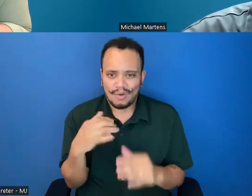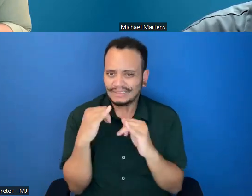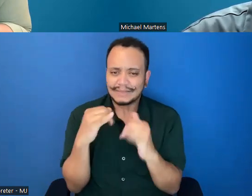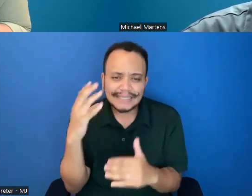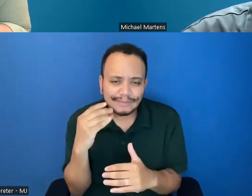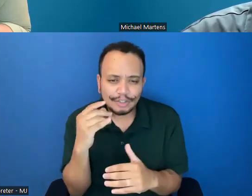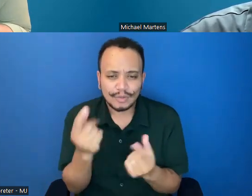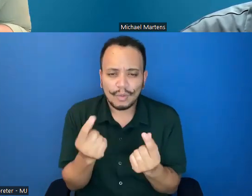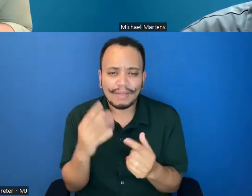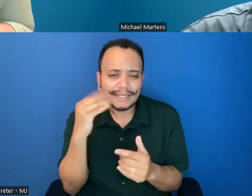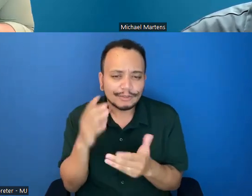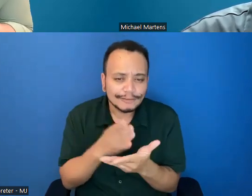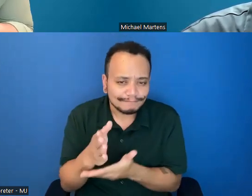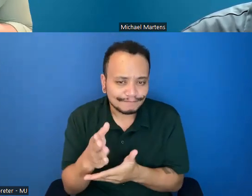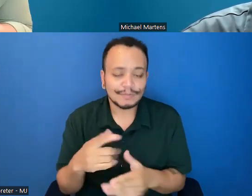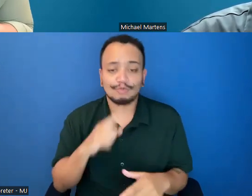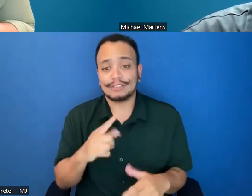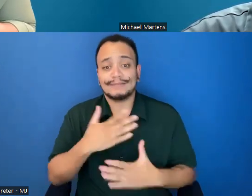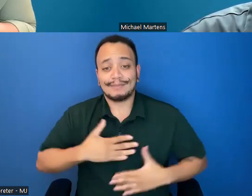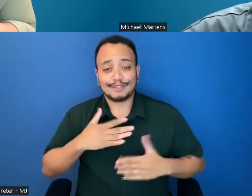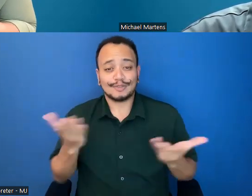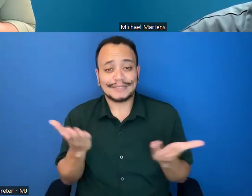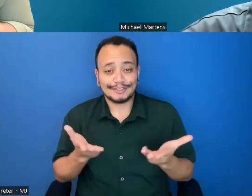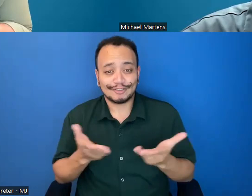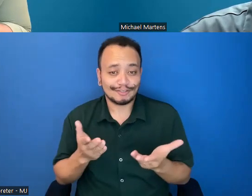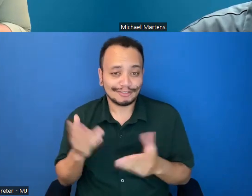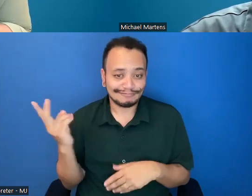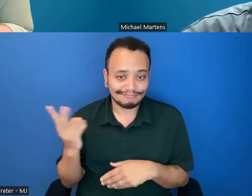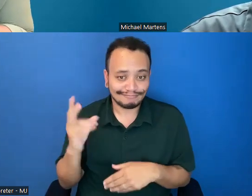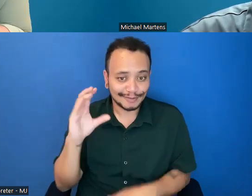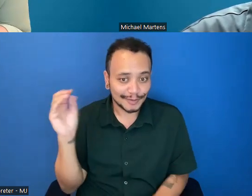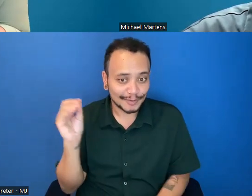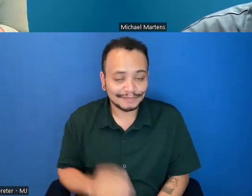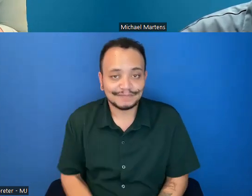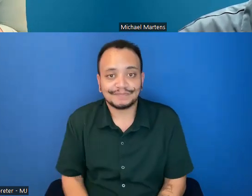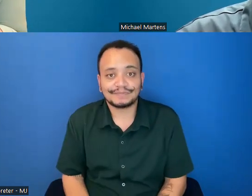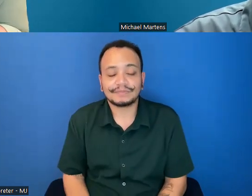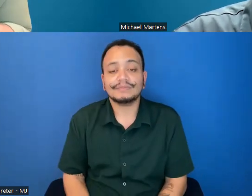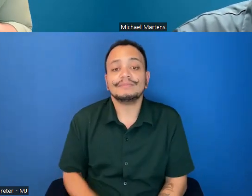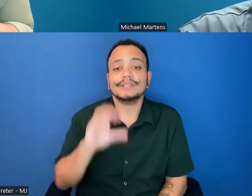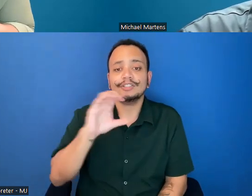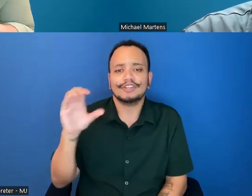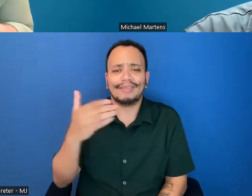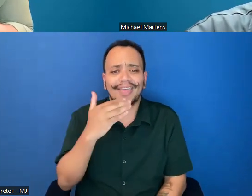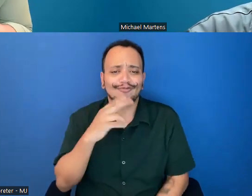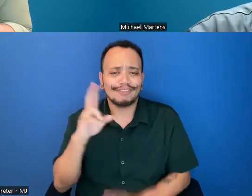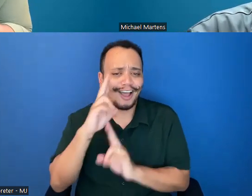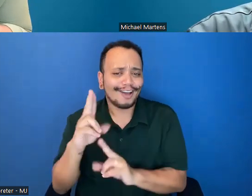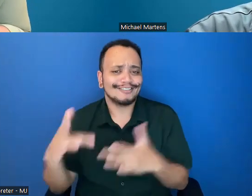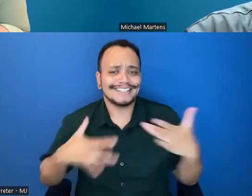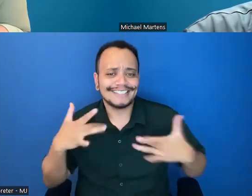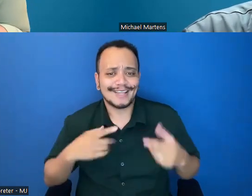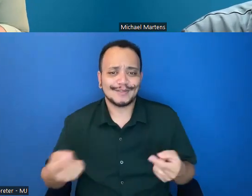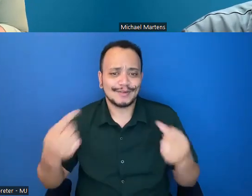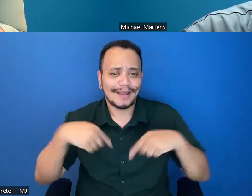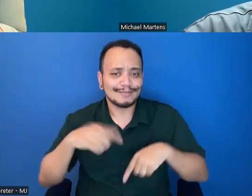webinar. Michael, I am so excited and so honored that you agreed to join this afternoon and to help